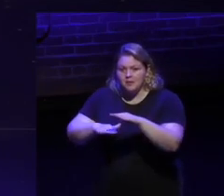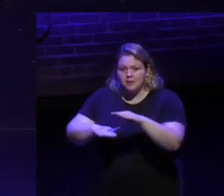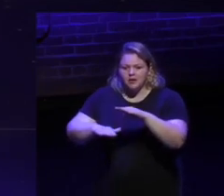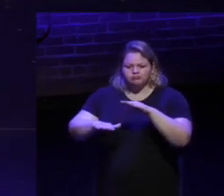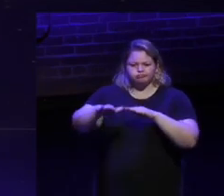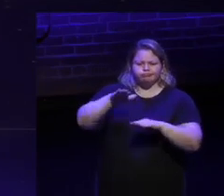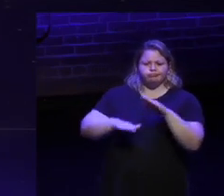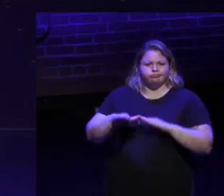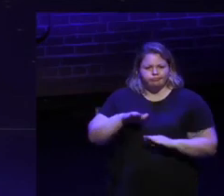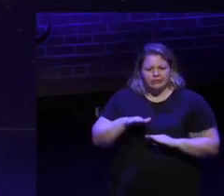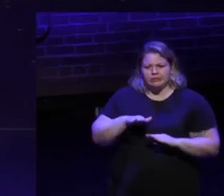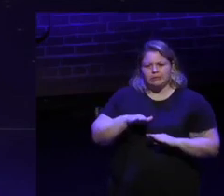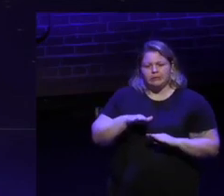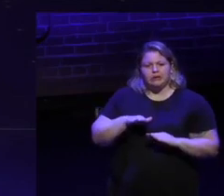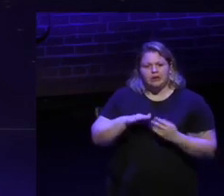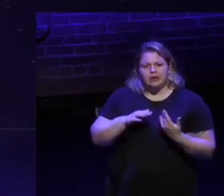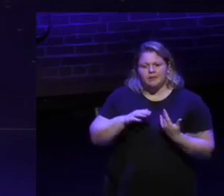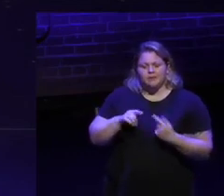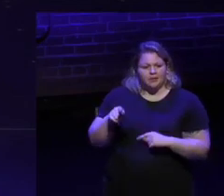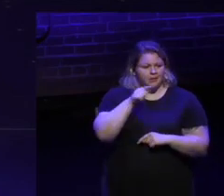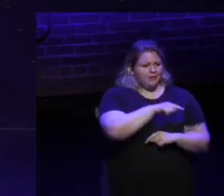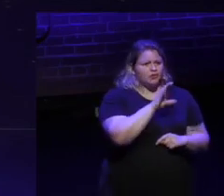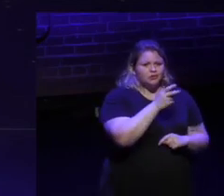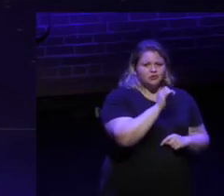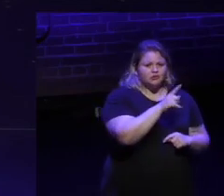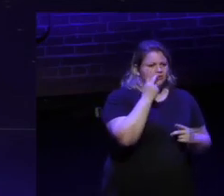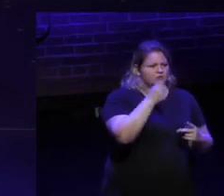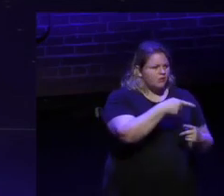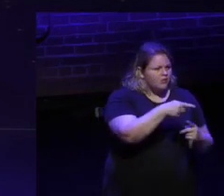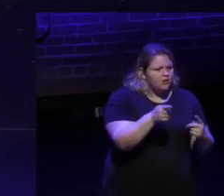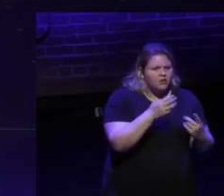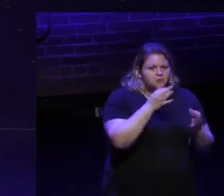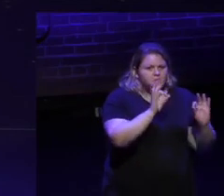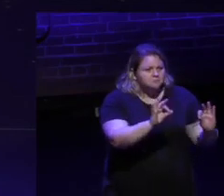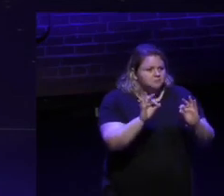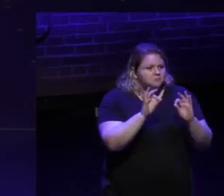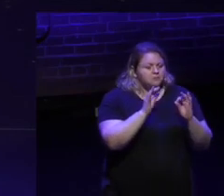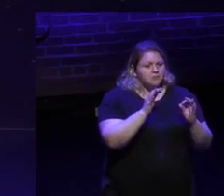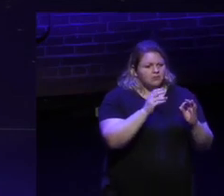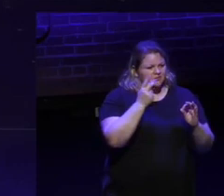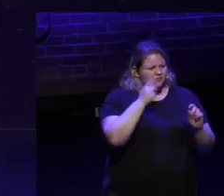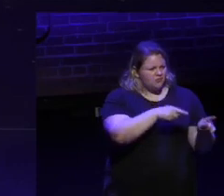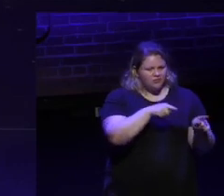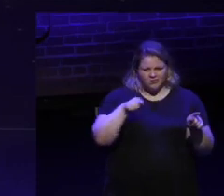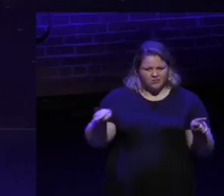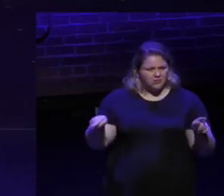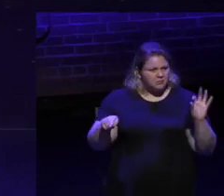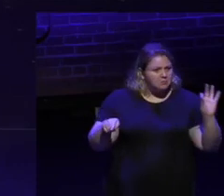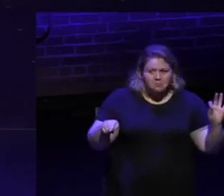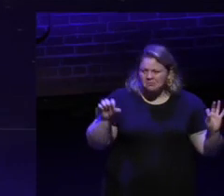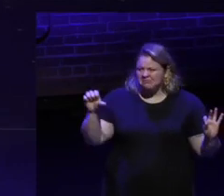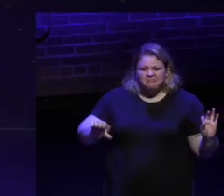and frankly, the level of professionalism that was I was experiencing working in municipal government wasn't in place in my own hometown. So